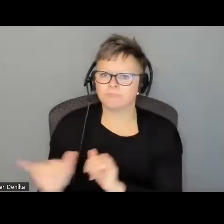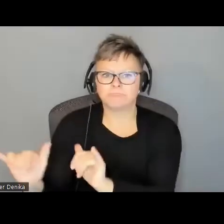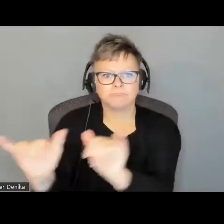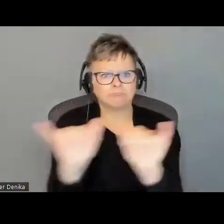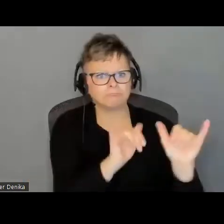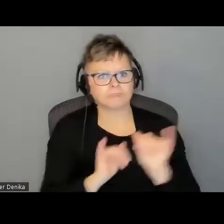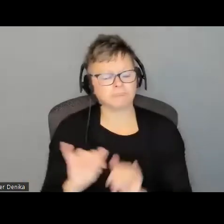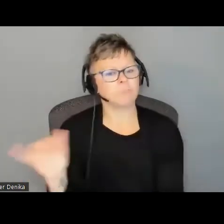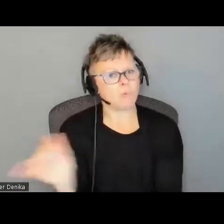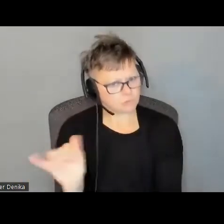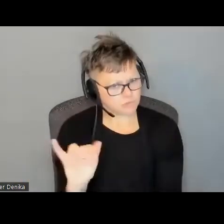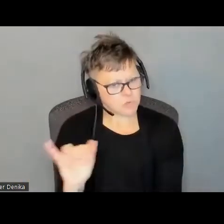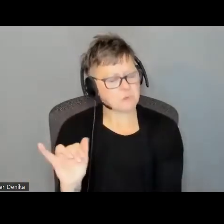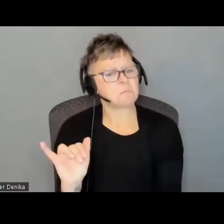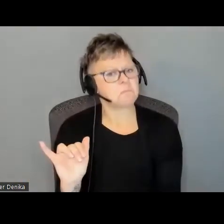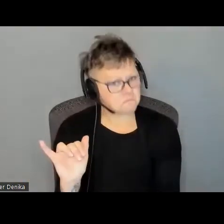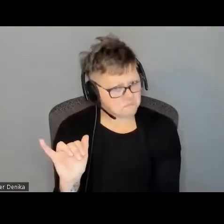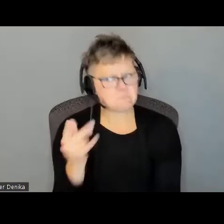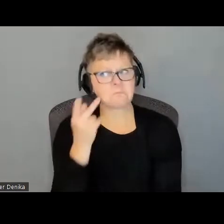meet.